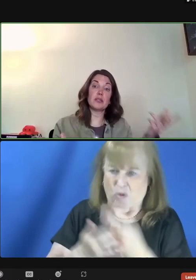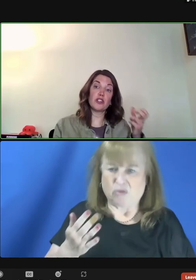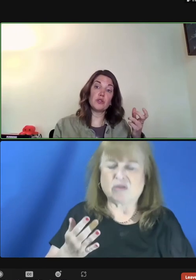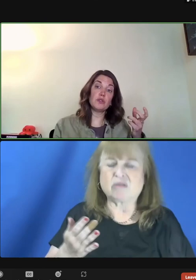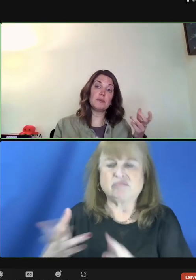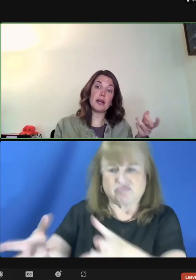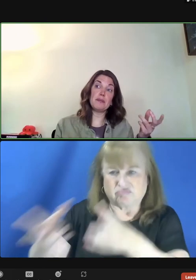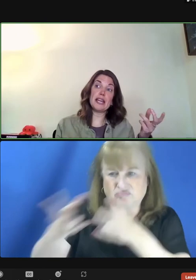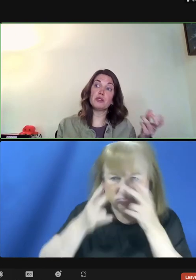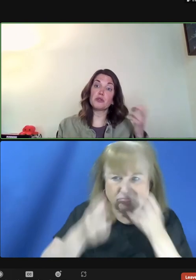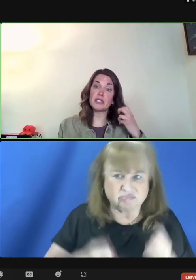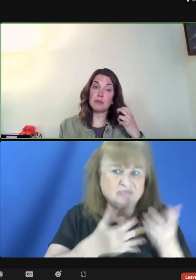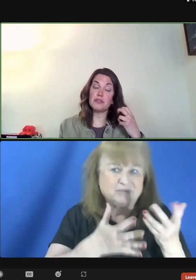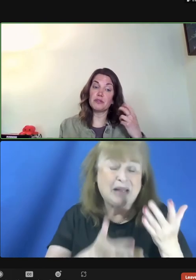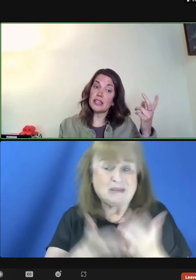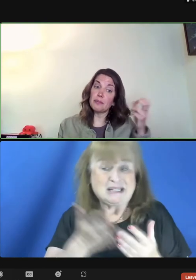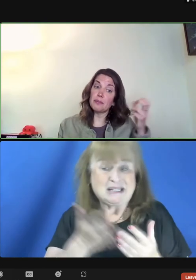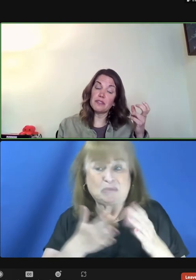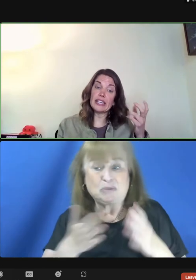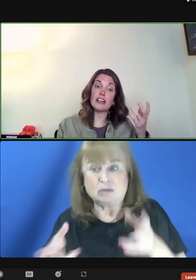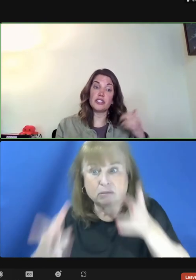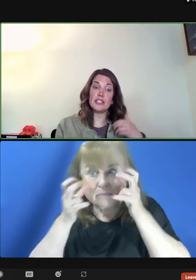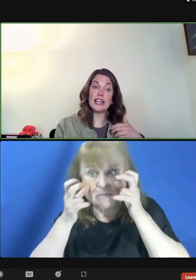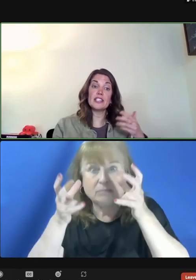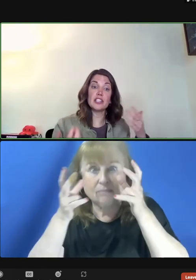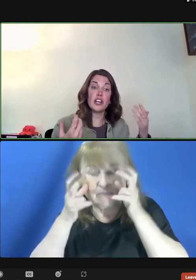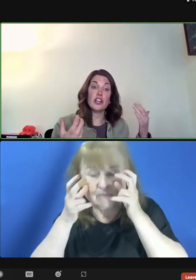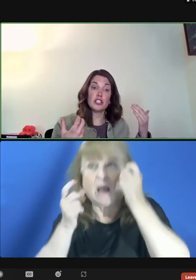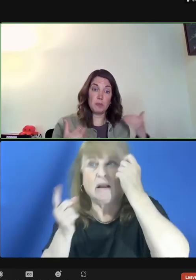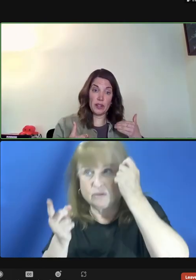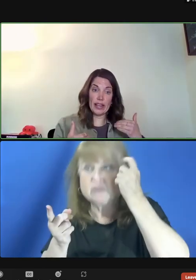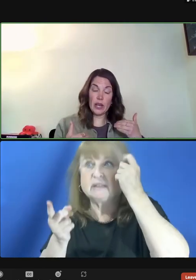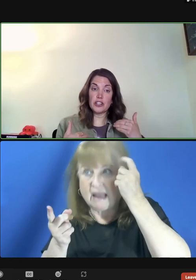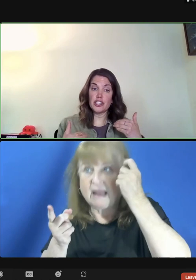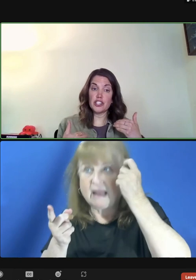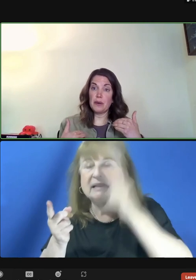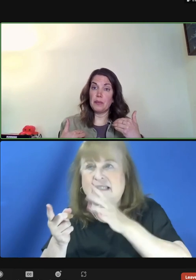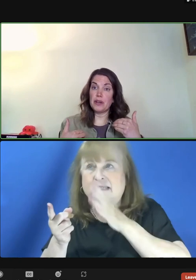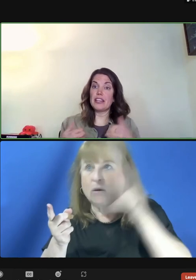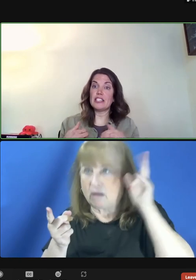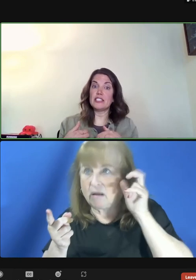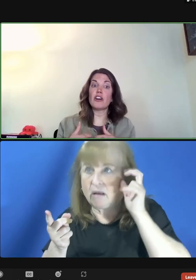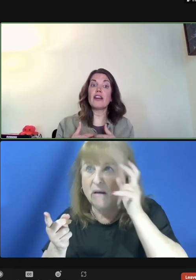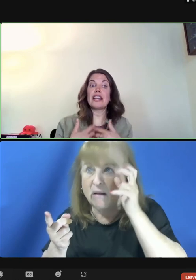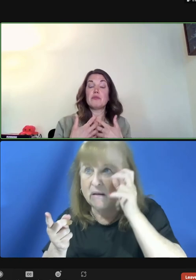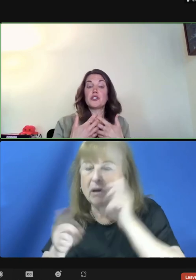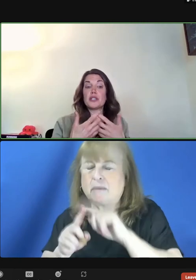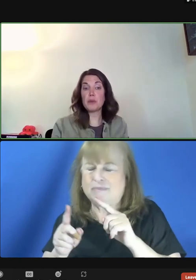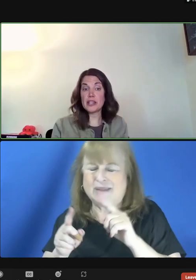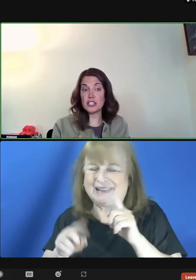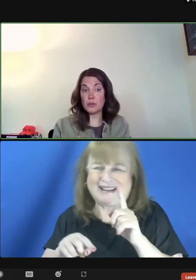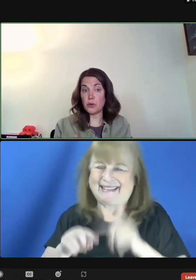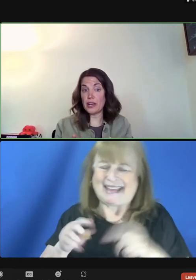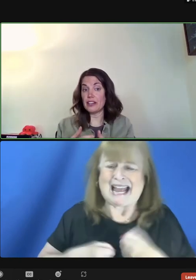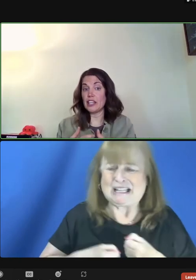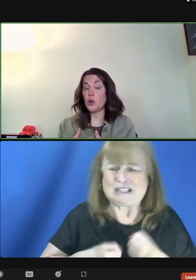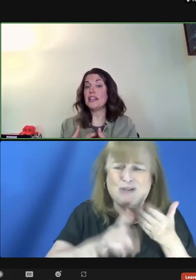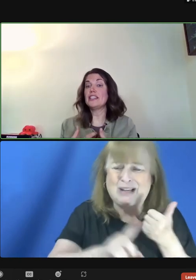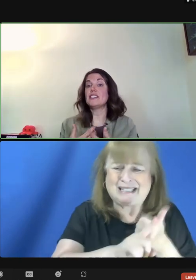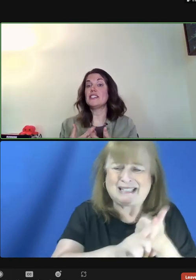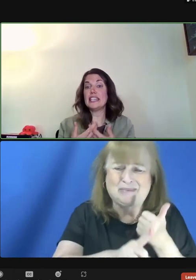As we talked about, some of our students might be able to receptively understand spoken language, but if they are not able to express